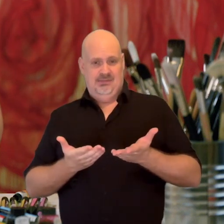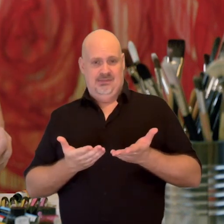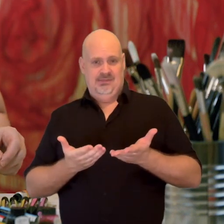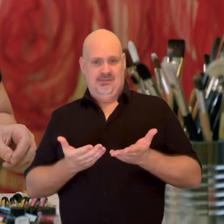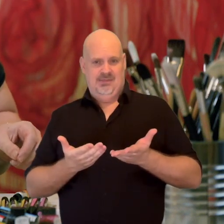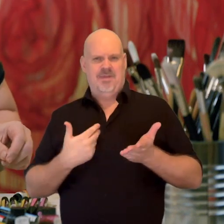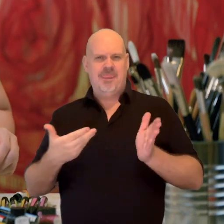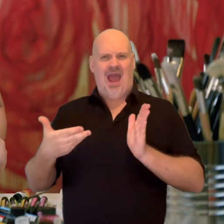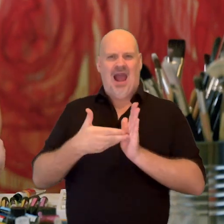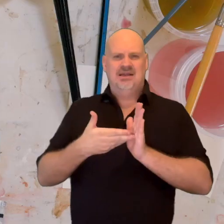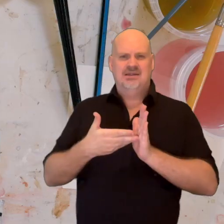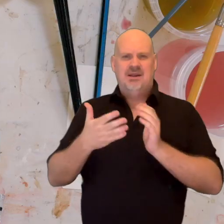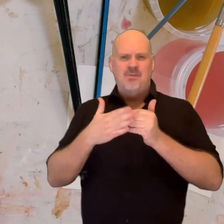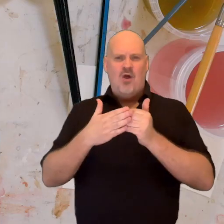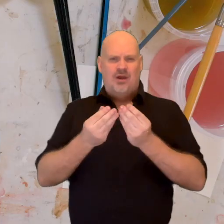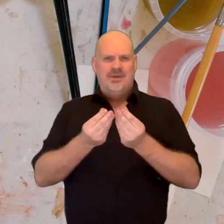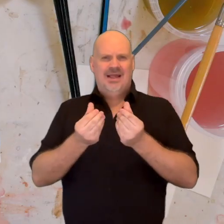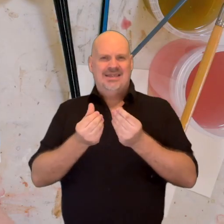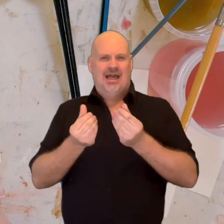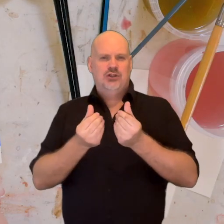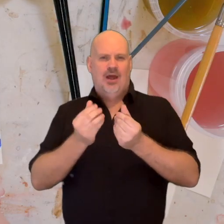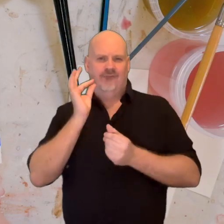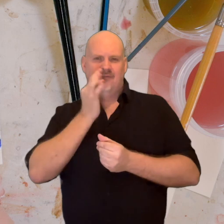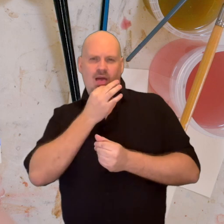let's add some more texture to the flowers.